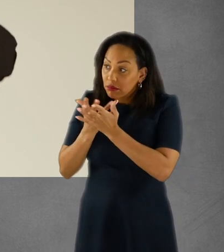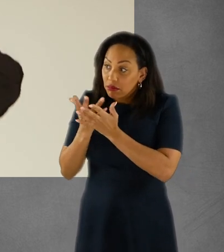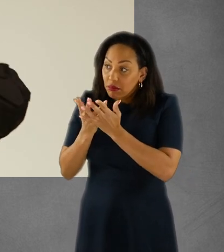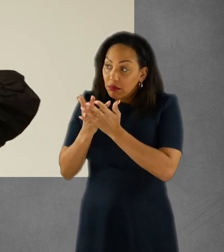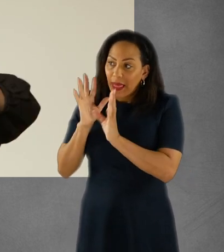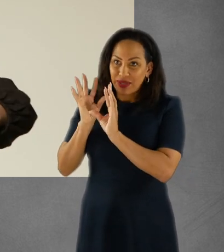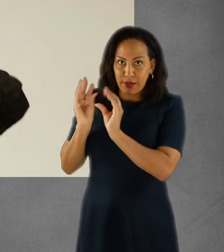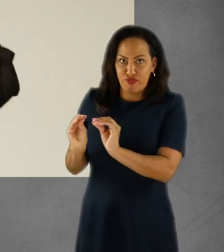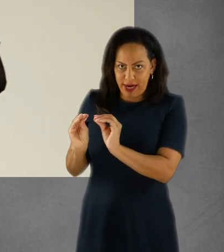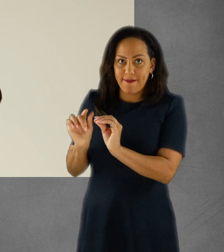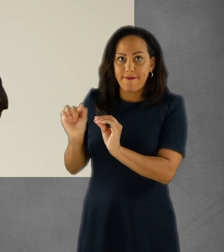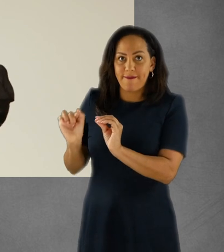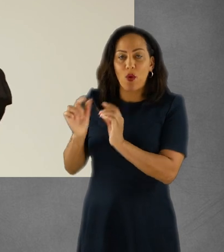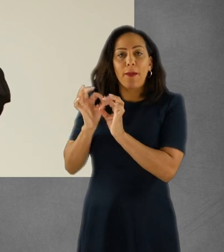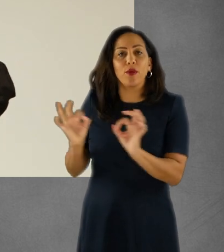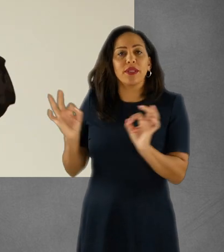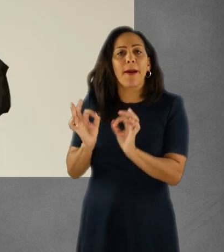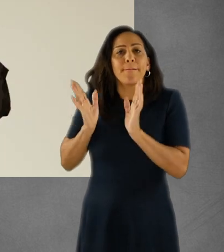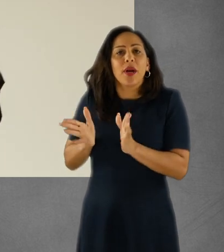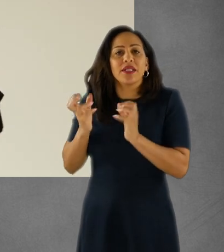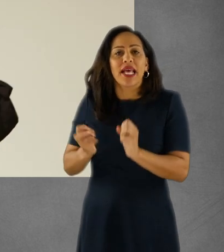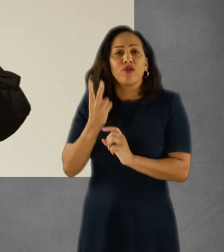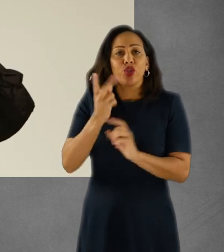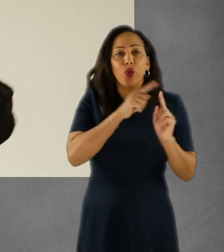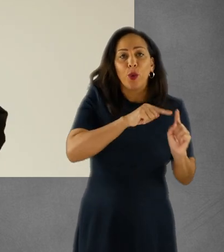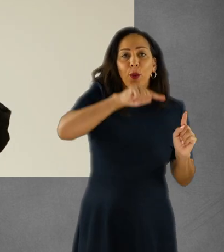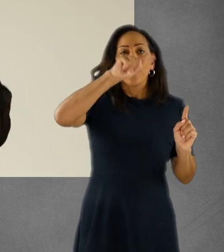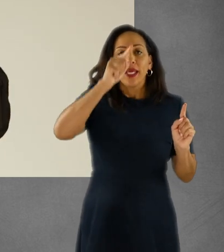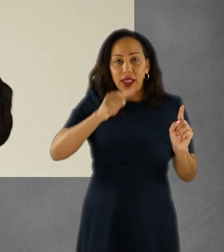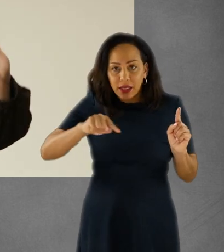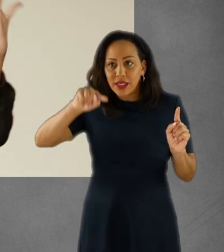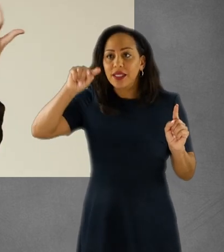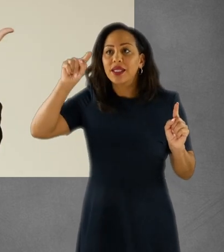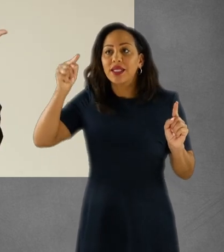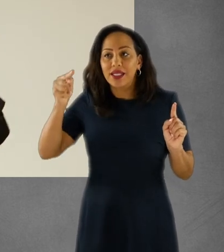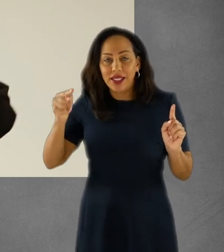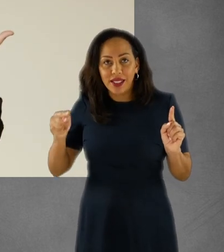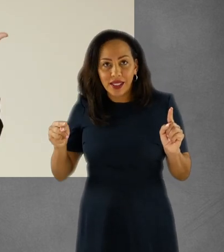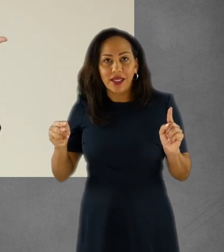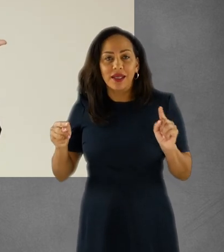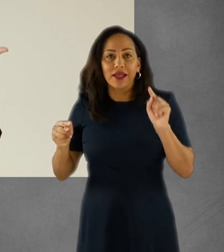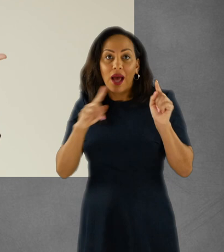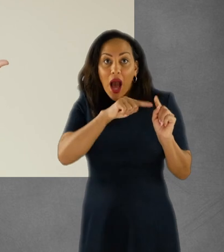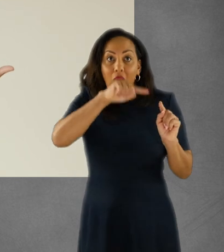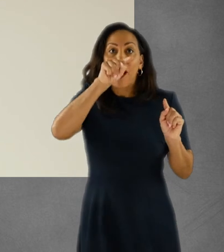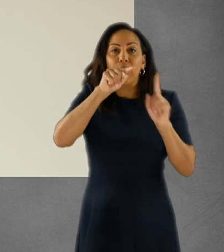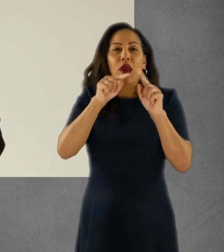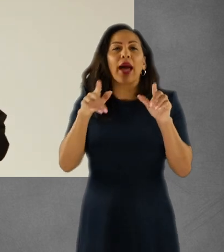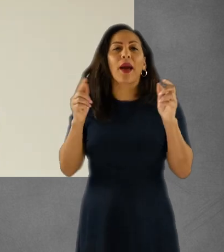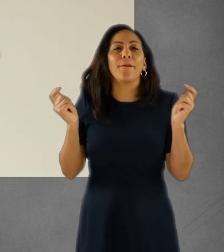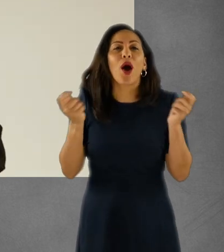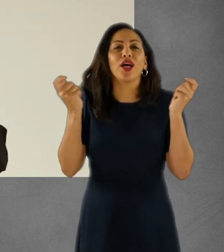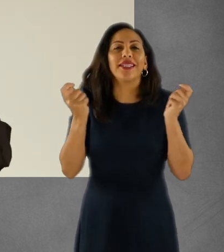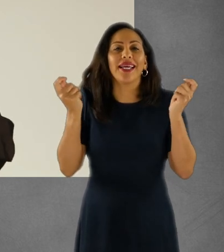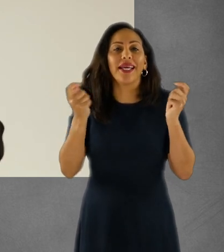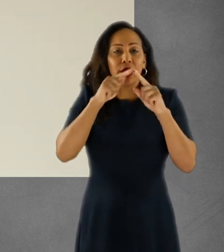were very clear that it had to have these two peaks. We wanted the peaks to be like quite a party situation, and